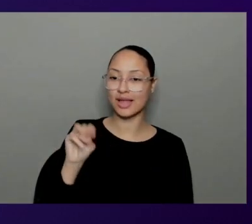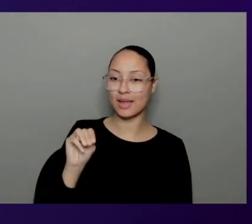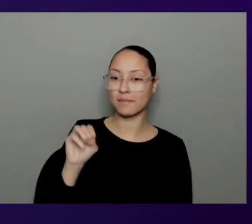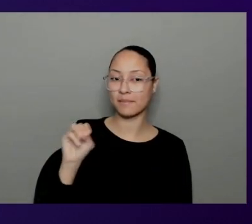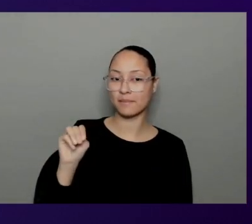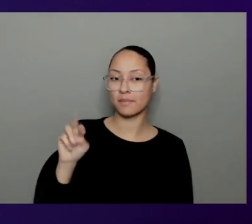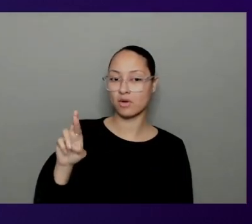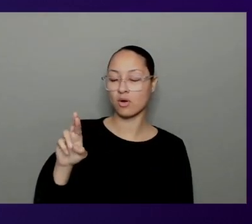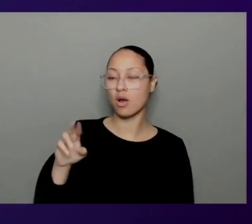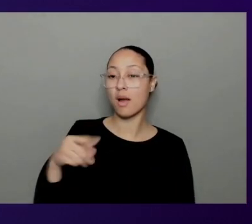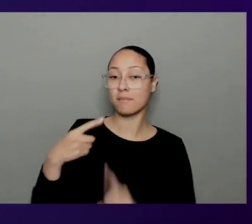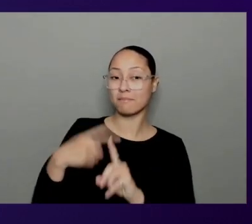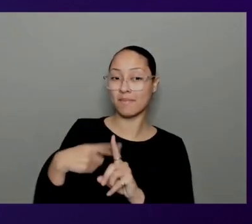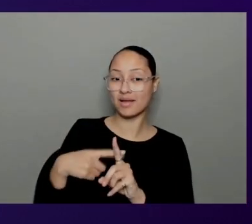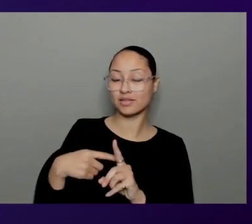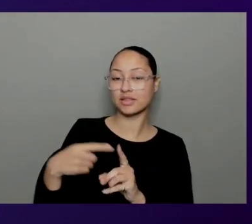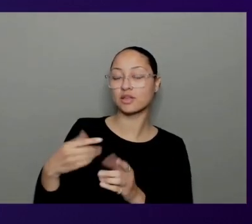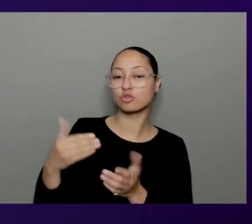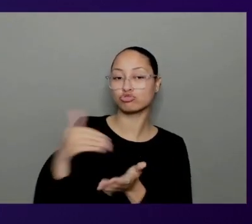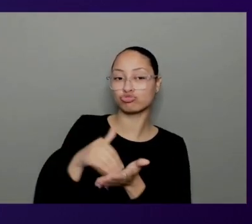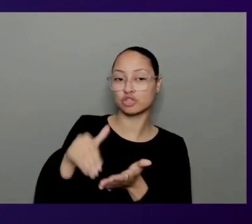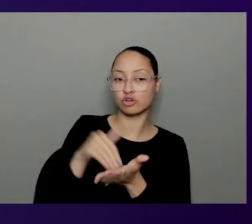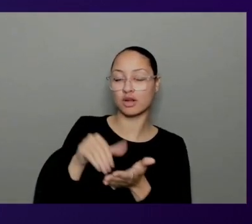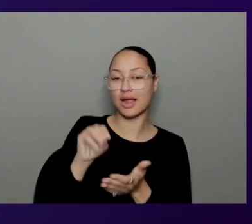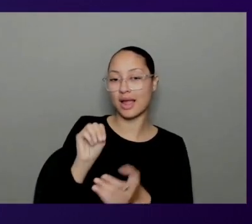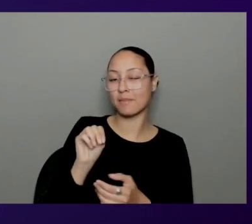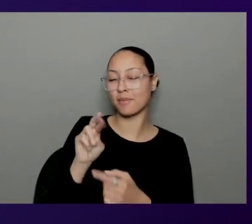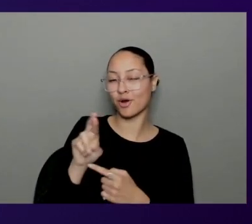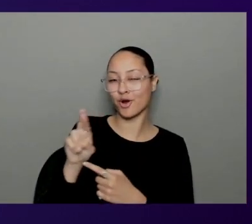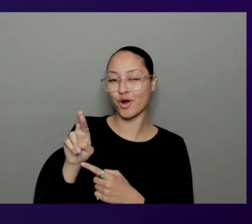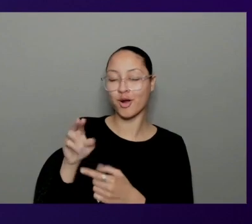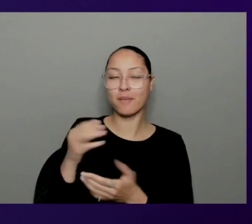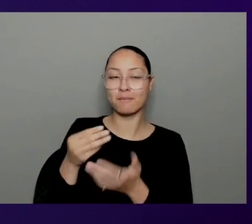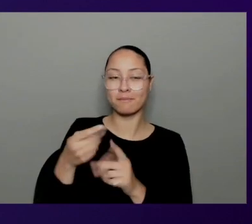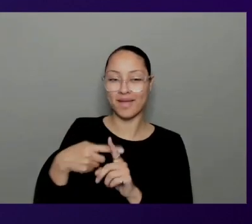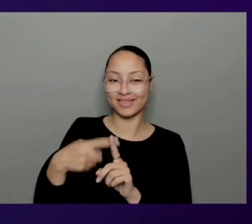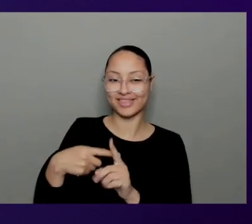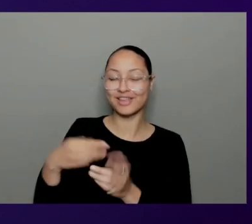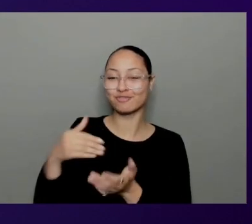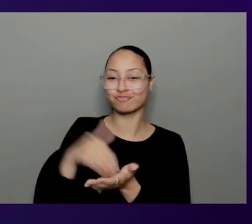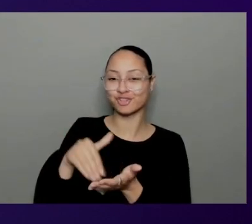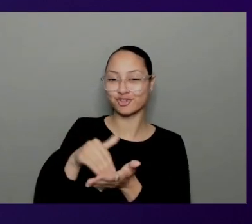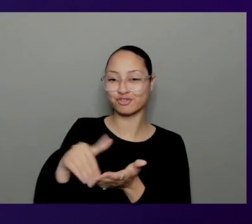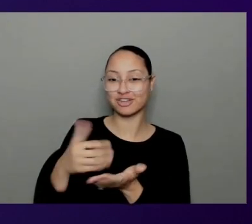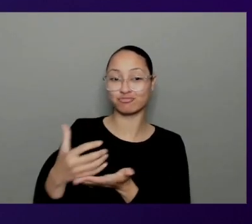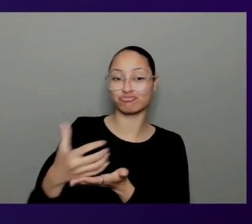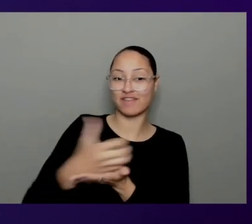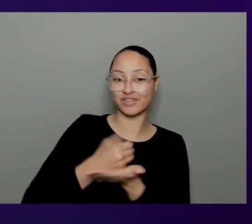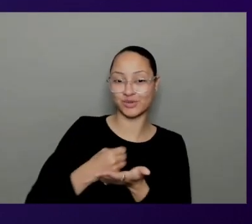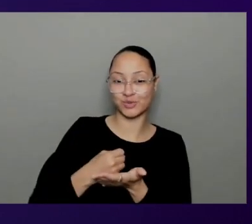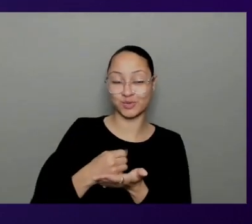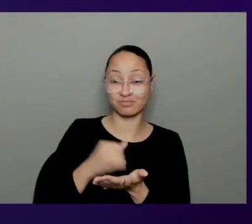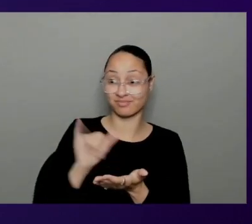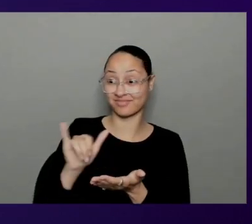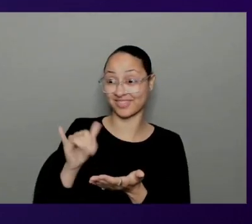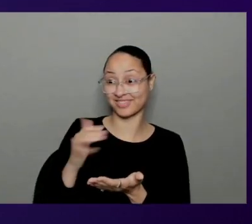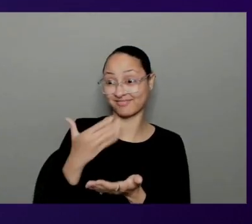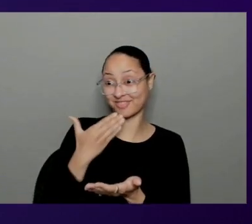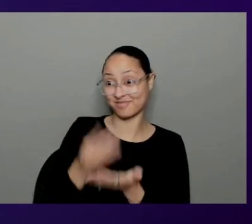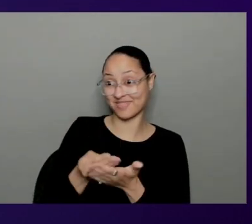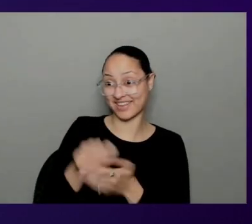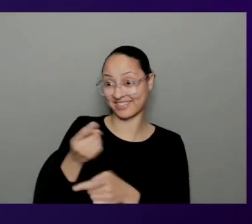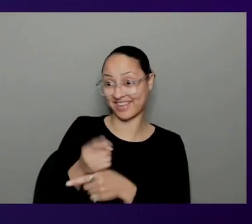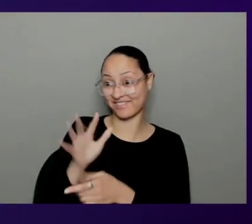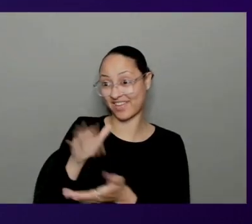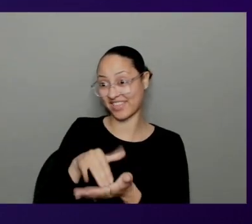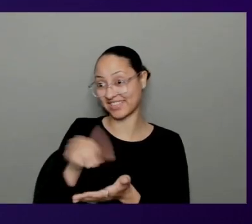some, I mean, for me, that's a great thing to get to, right? Yeah. But this is going to be popular in the sort of